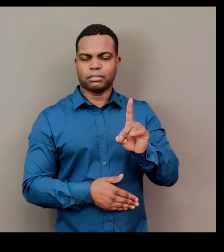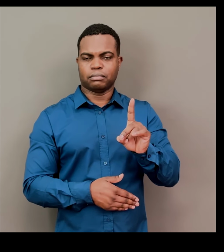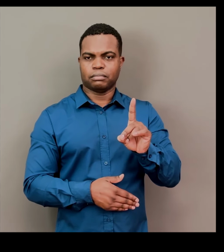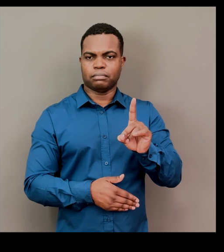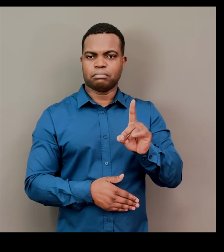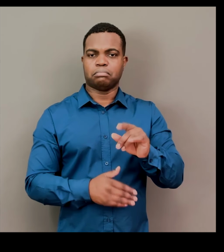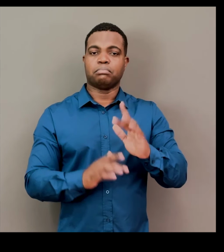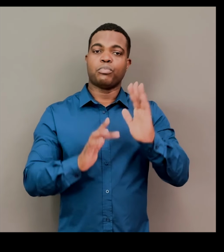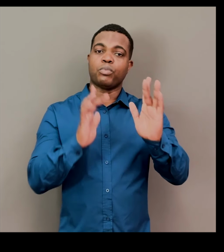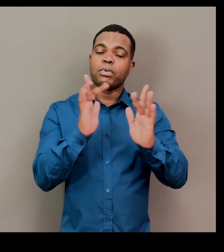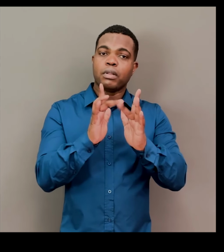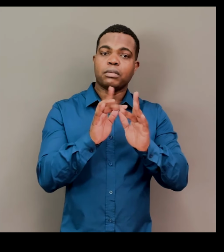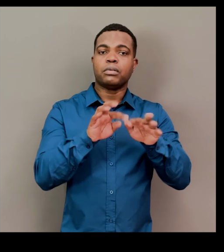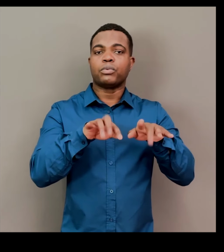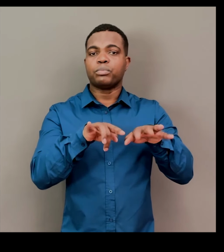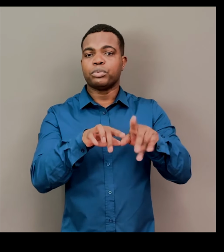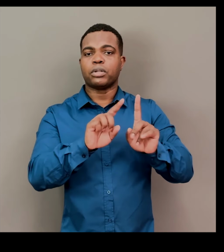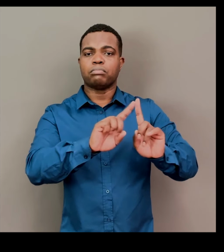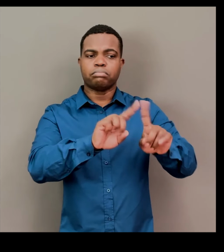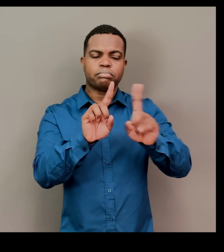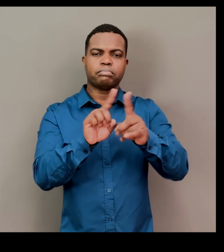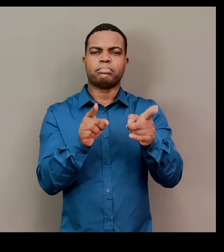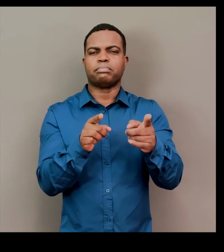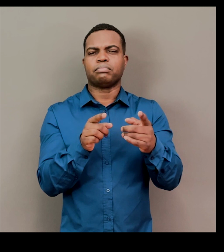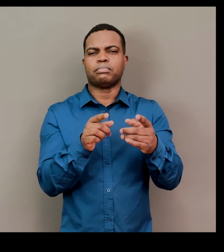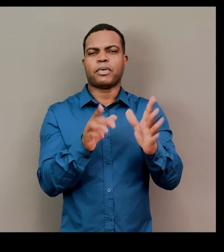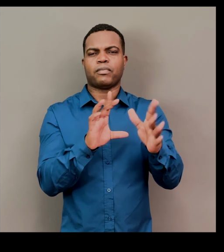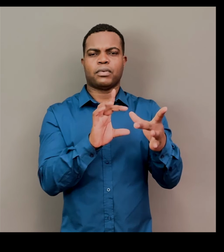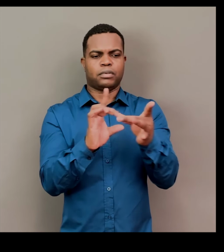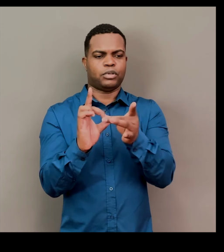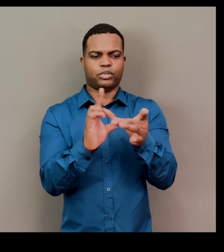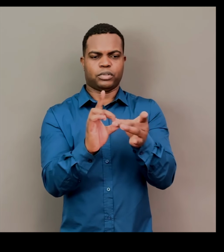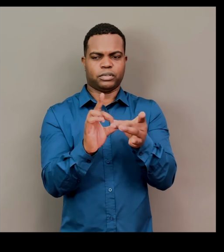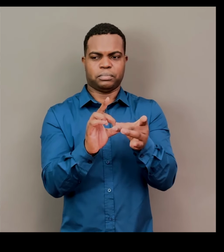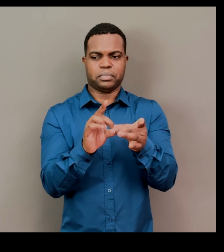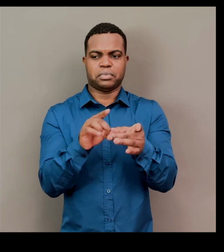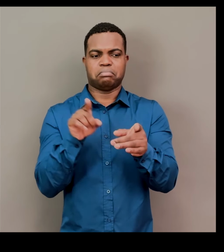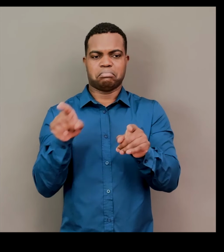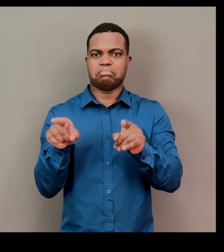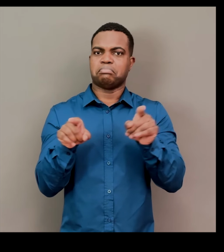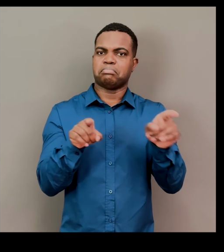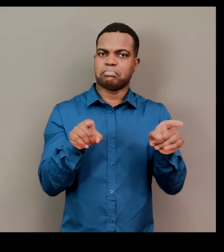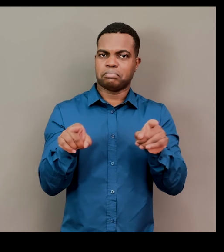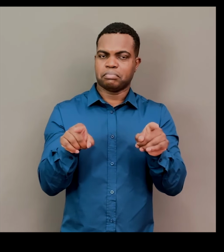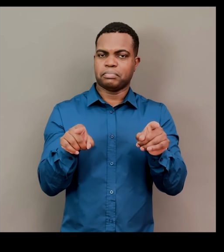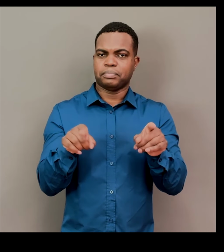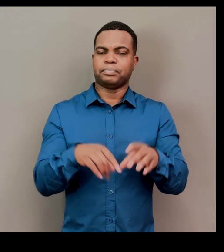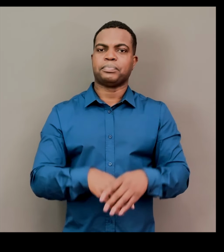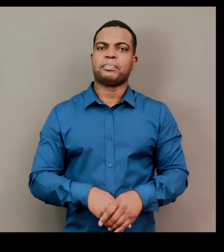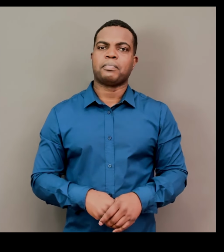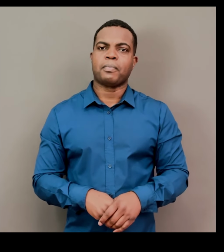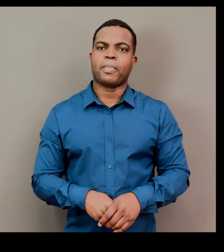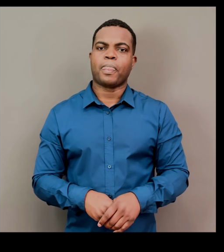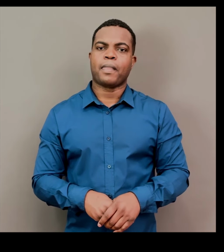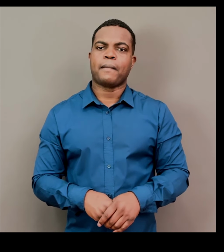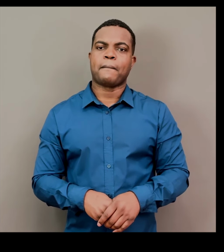enabling computers to mediate relationships between entities.